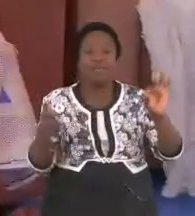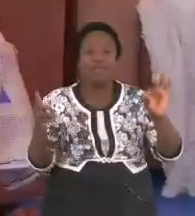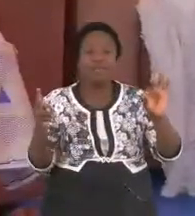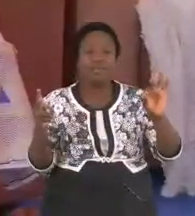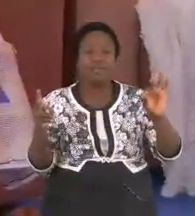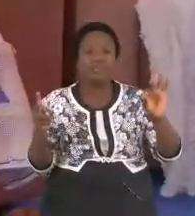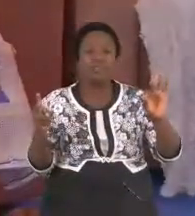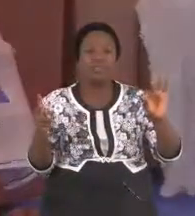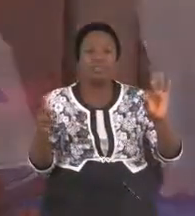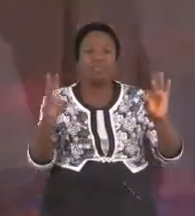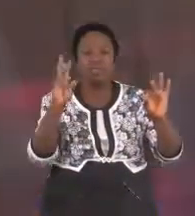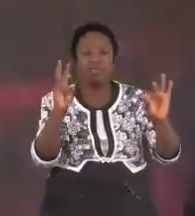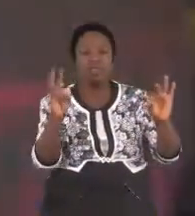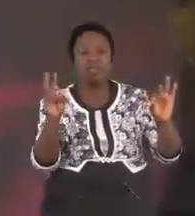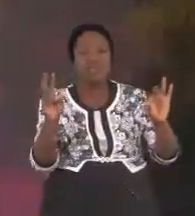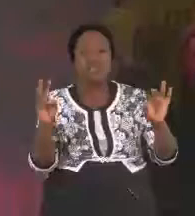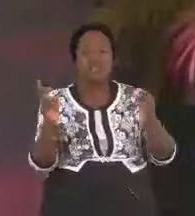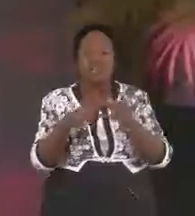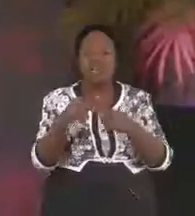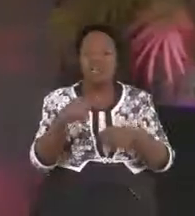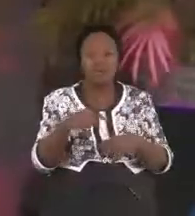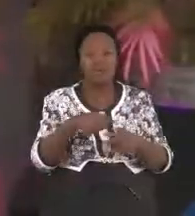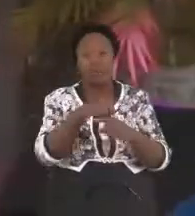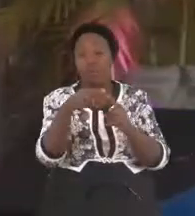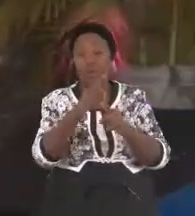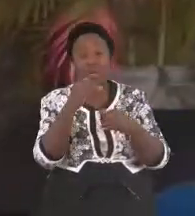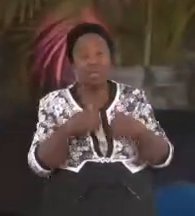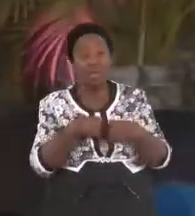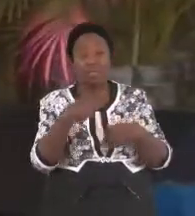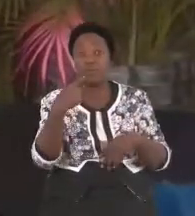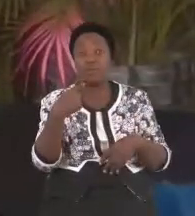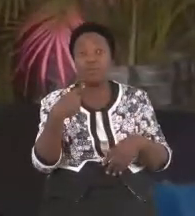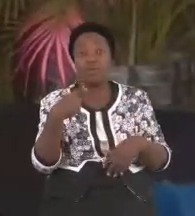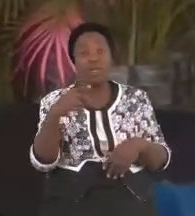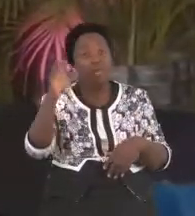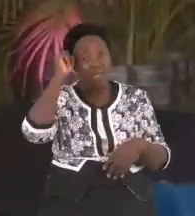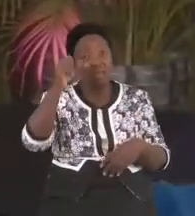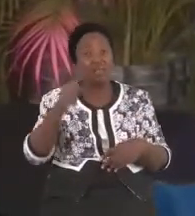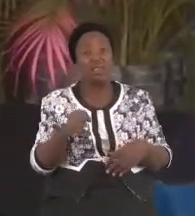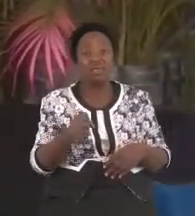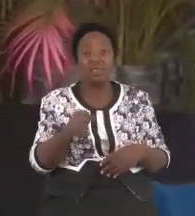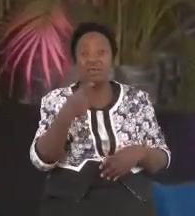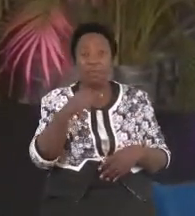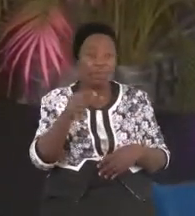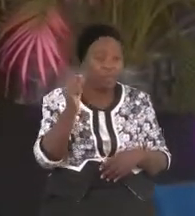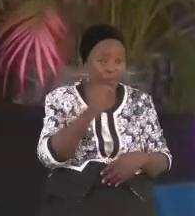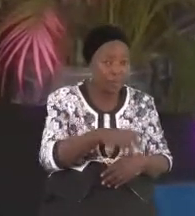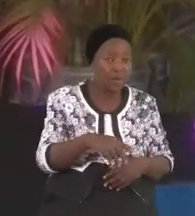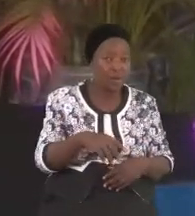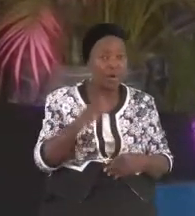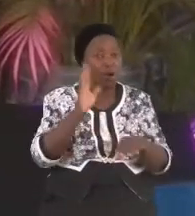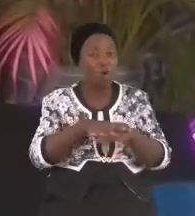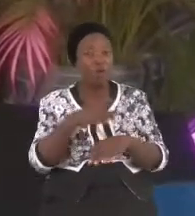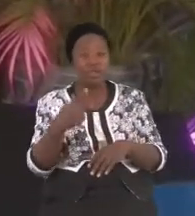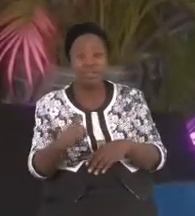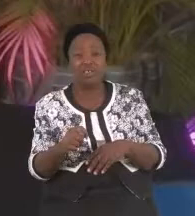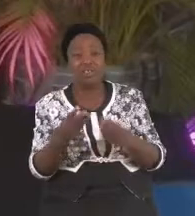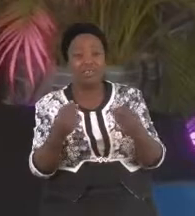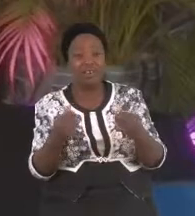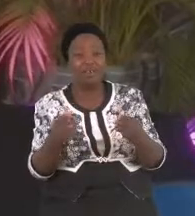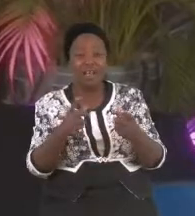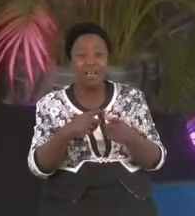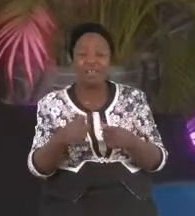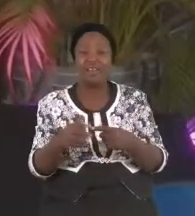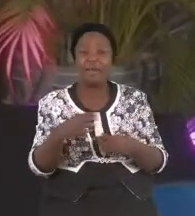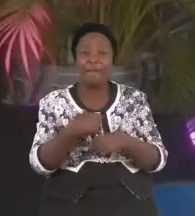6. When he has spoken, he spat on the ground and made clay of the spittle. And